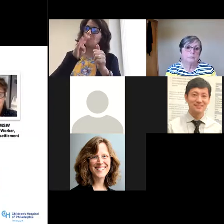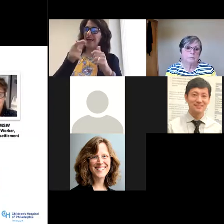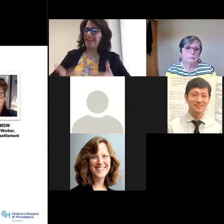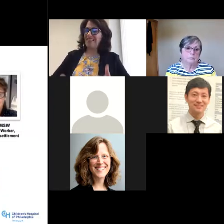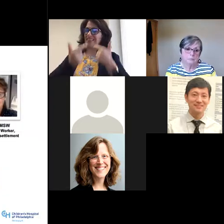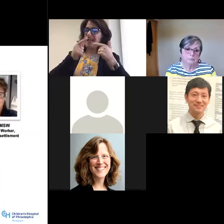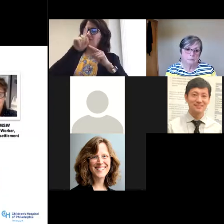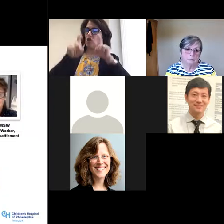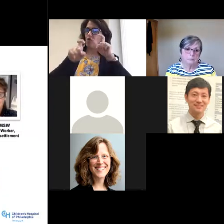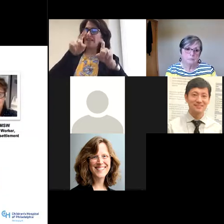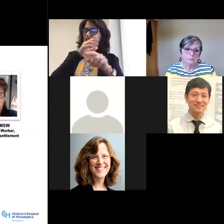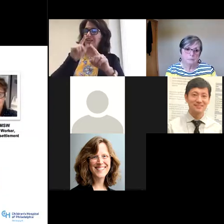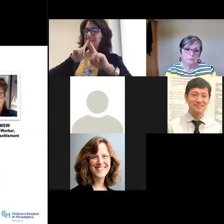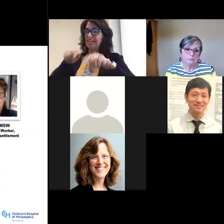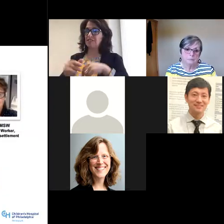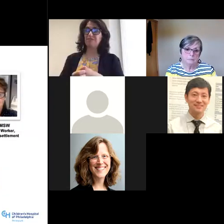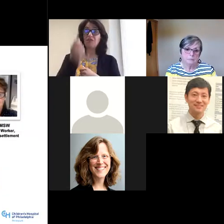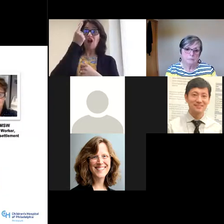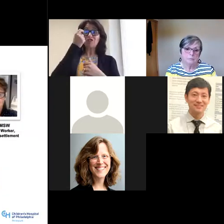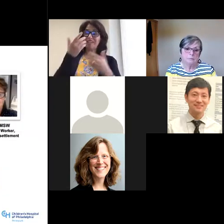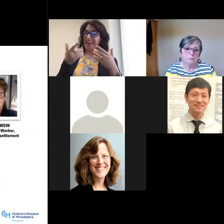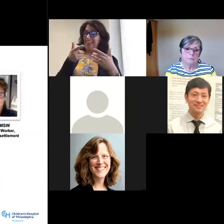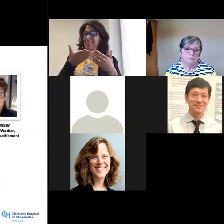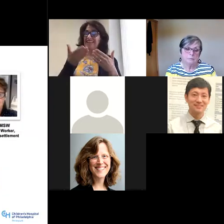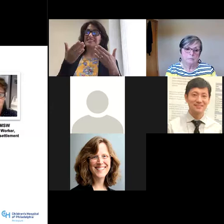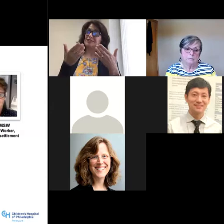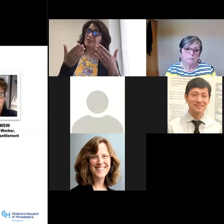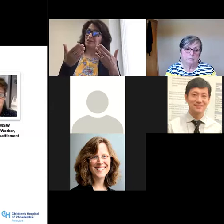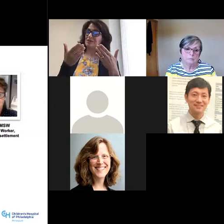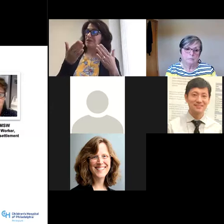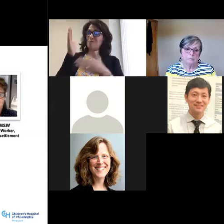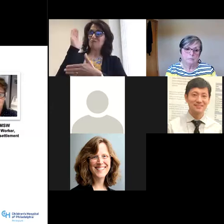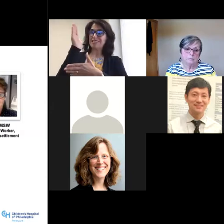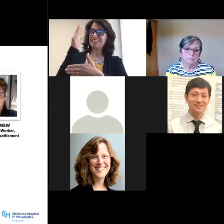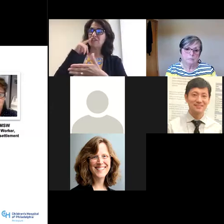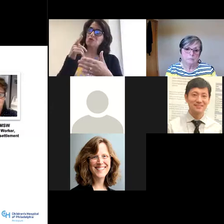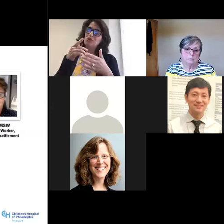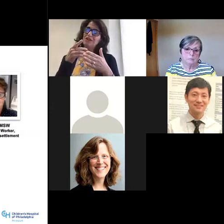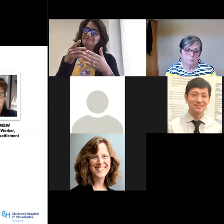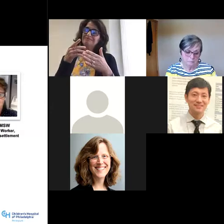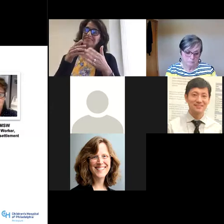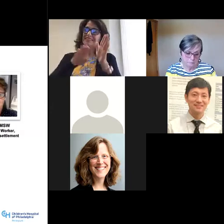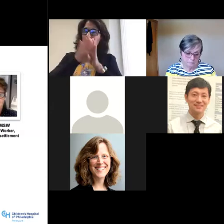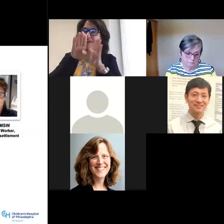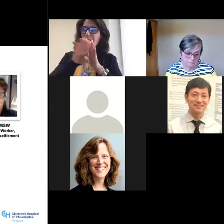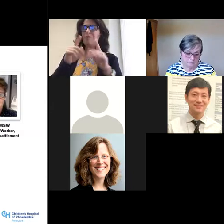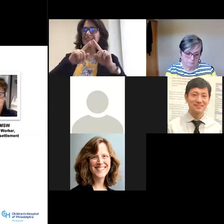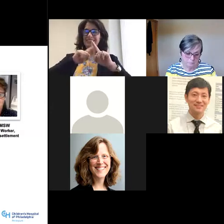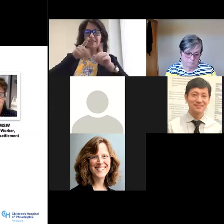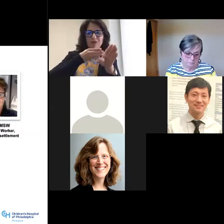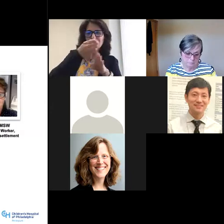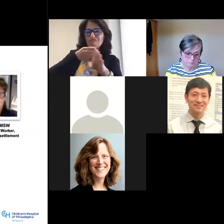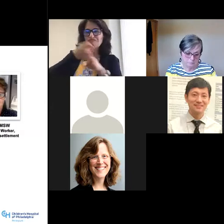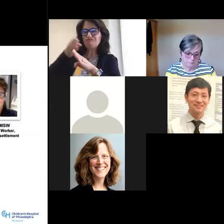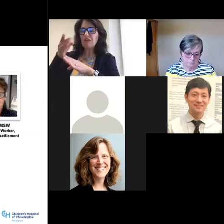This presentation was prepared by a team from different disciplines and different areas of expertise, including mental health first